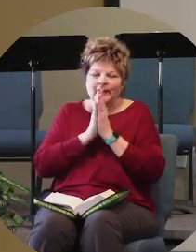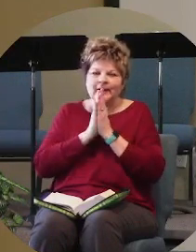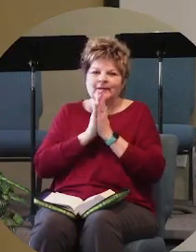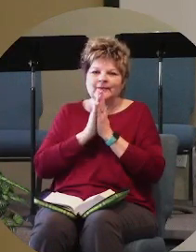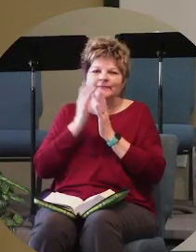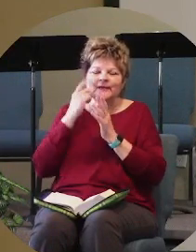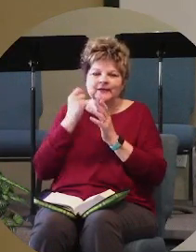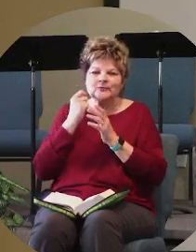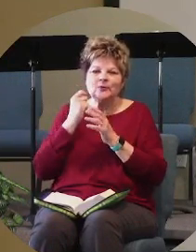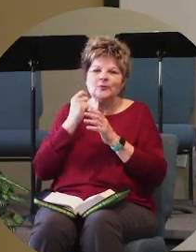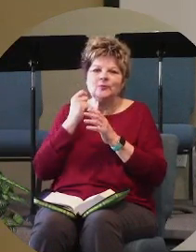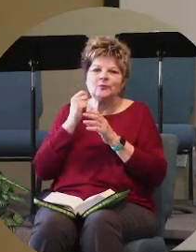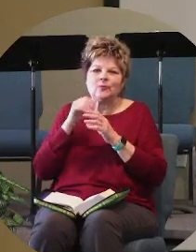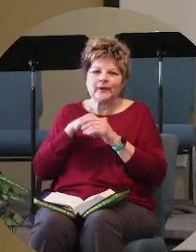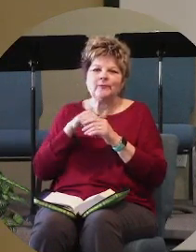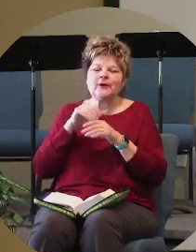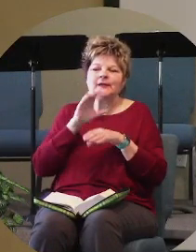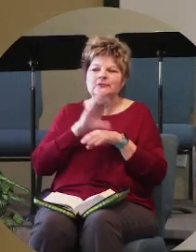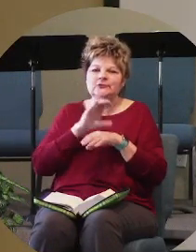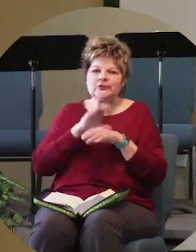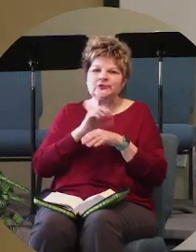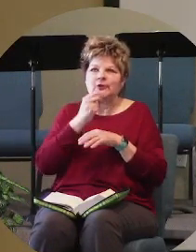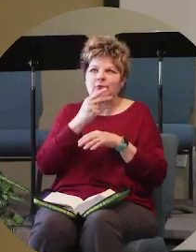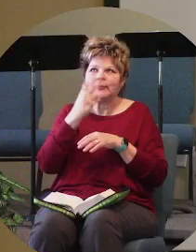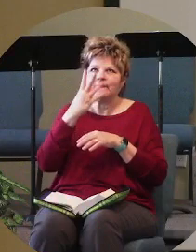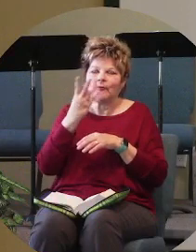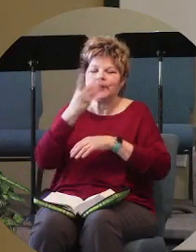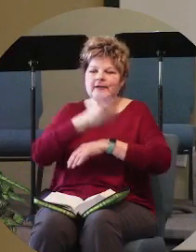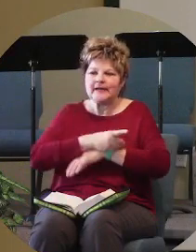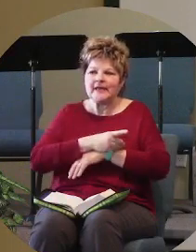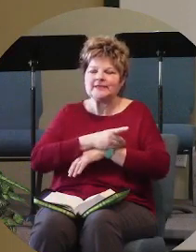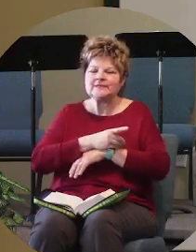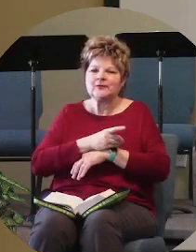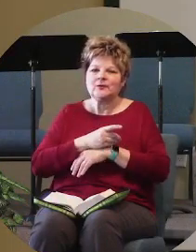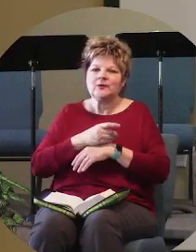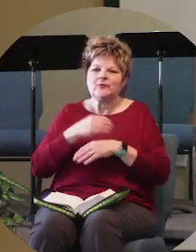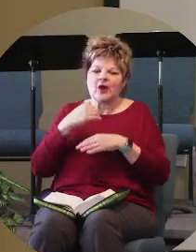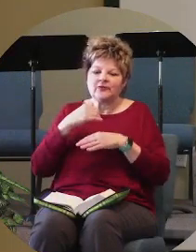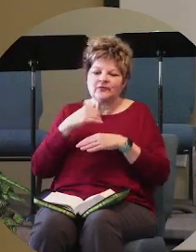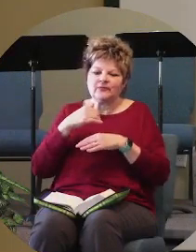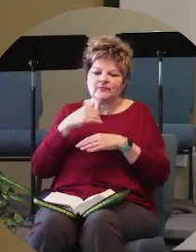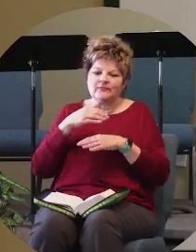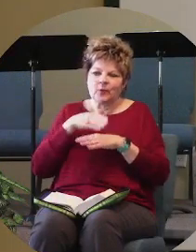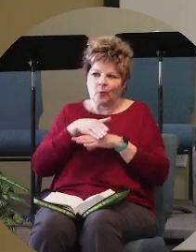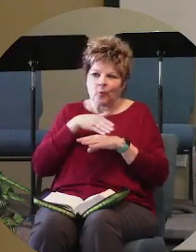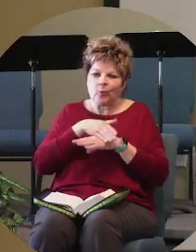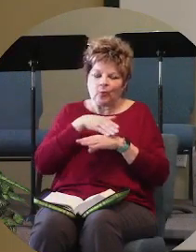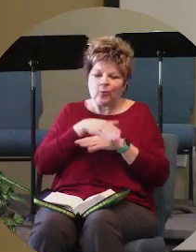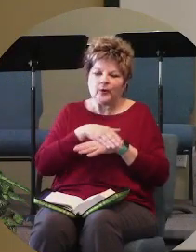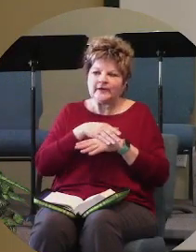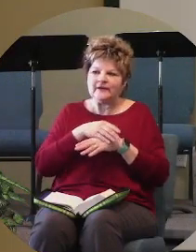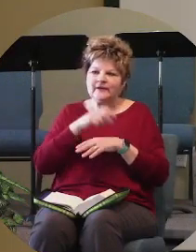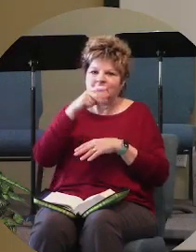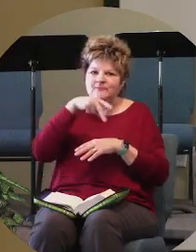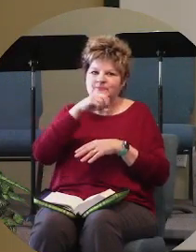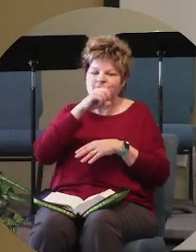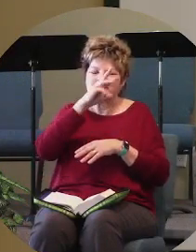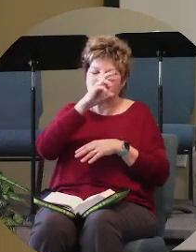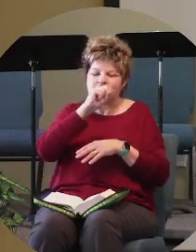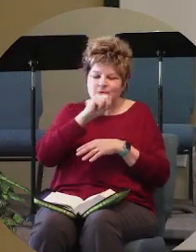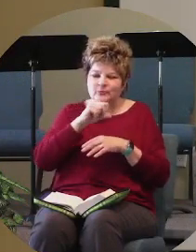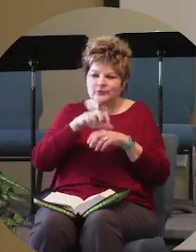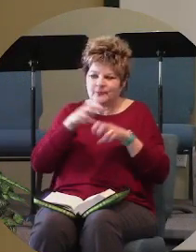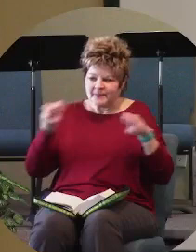Because we were in church 3 or 4 days a week, sitting in those wooden pews with no cushions, and it was very